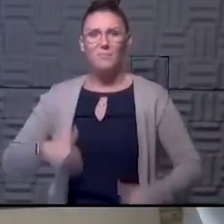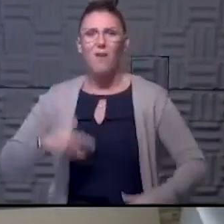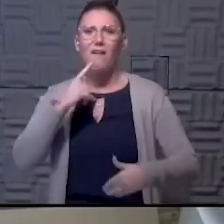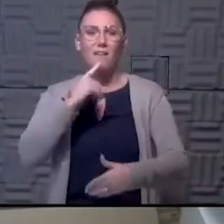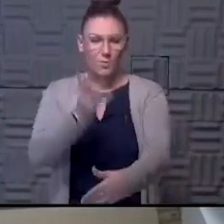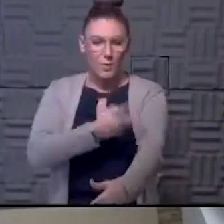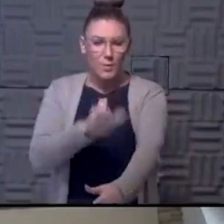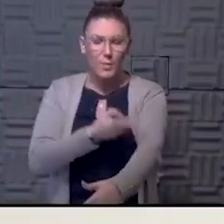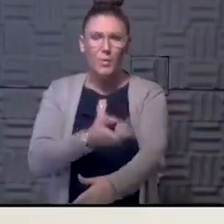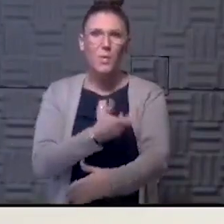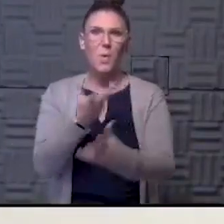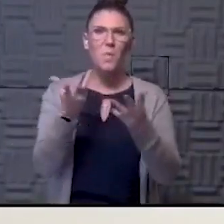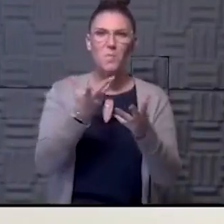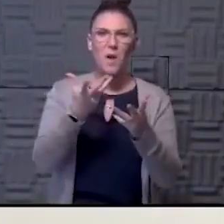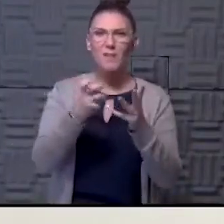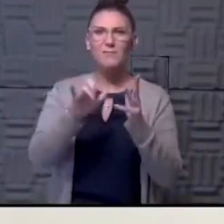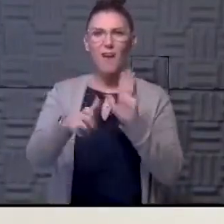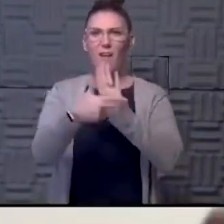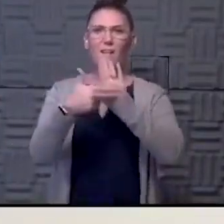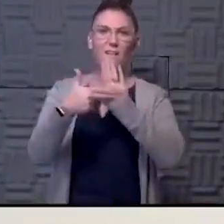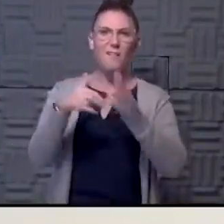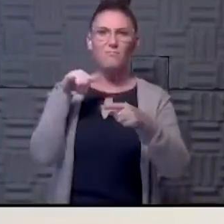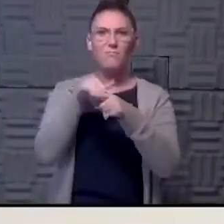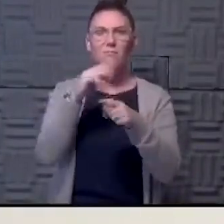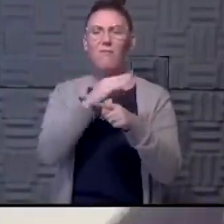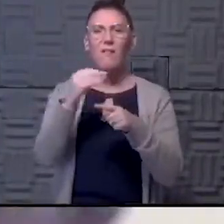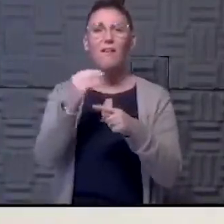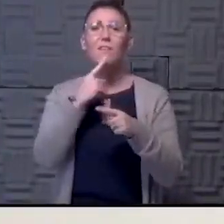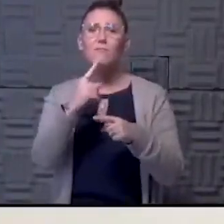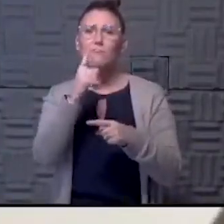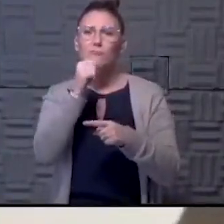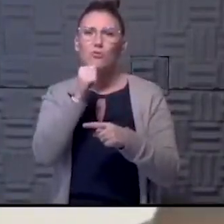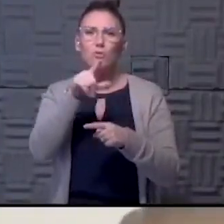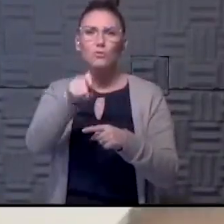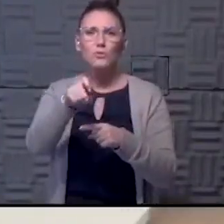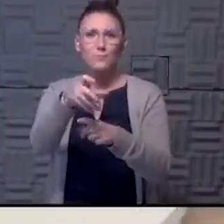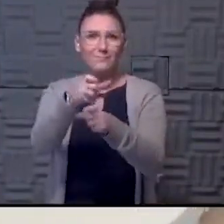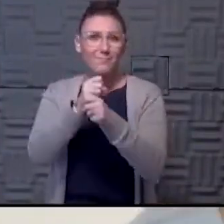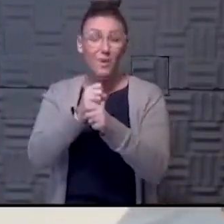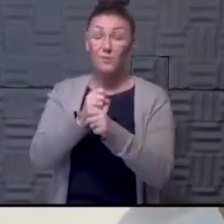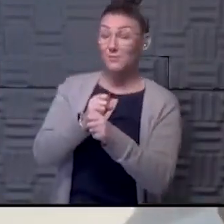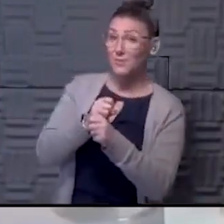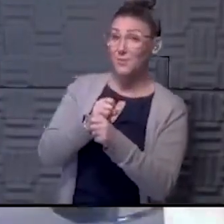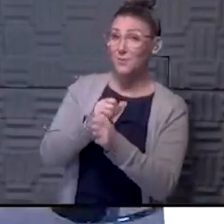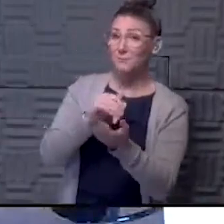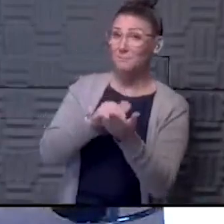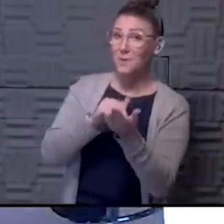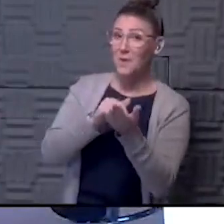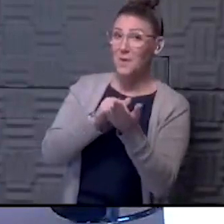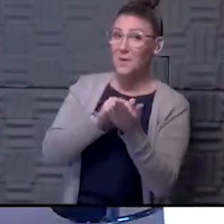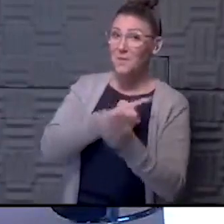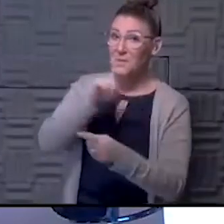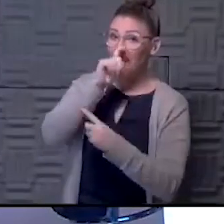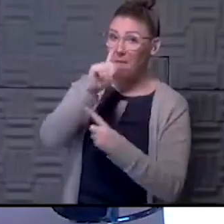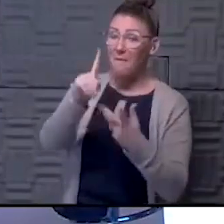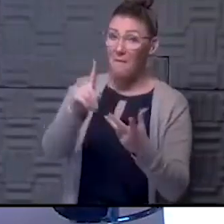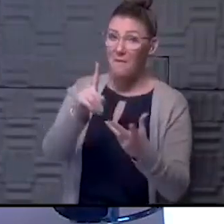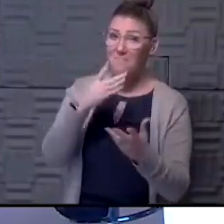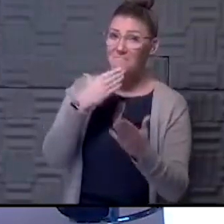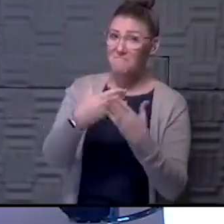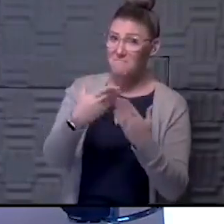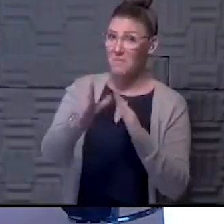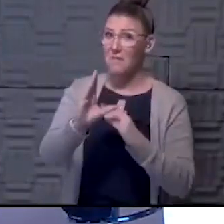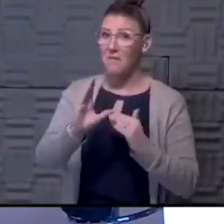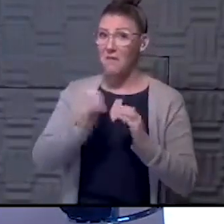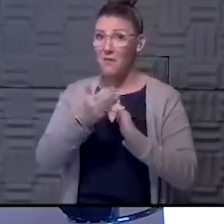be getting it, because it's a big deal in the COVID-19 world. So, Hawk, welcome back. How was your break? It was good. It was